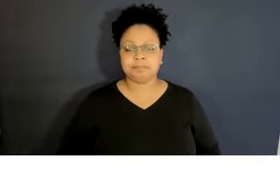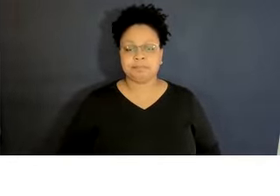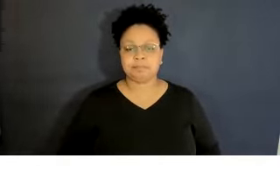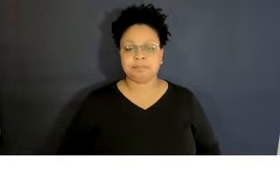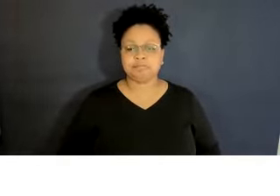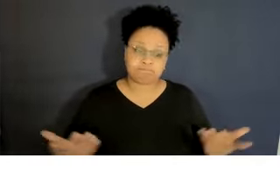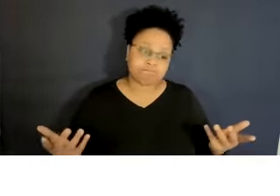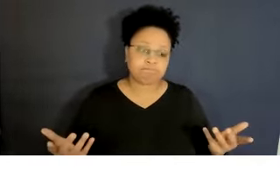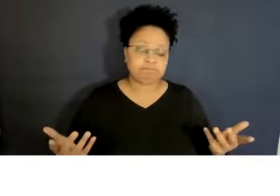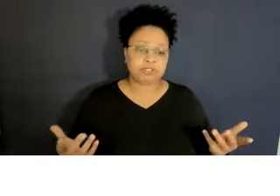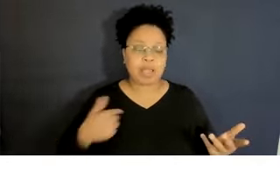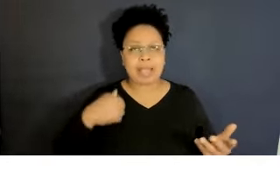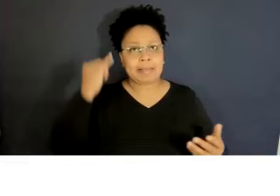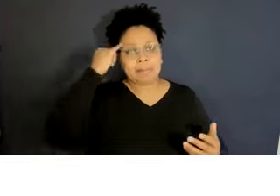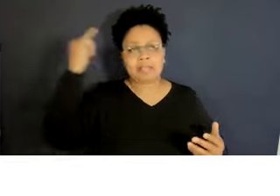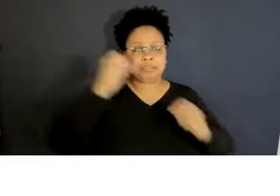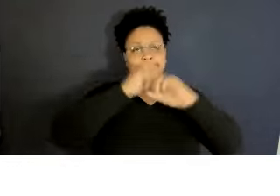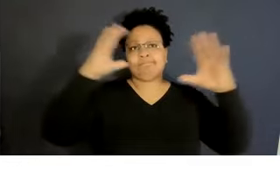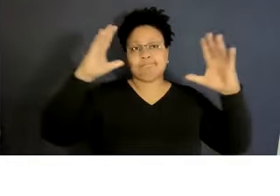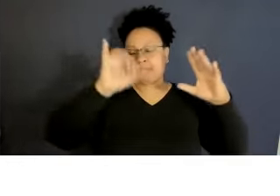Yeah, that's what I imagine at least.